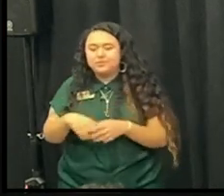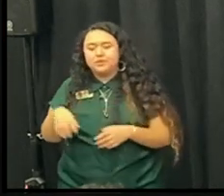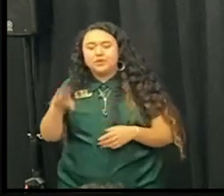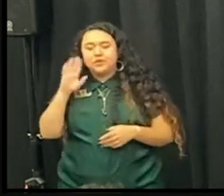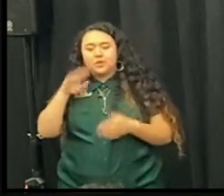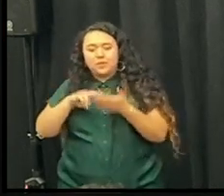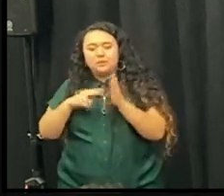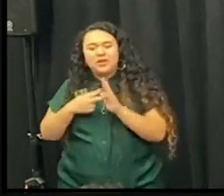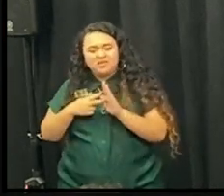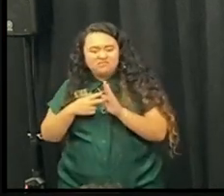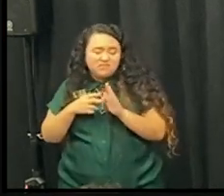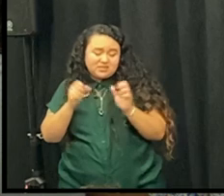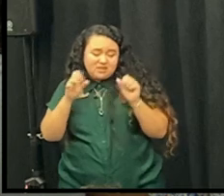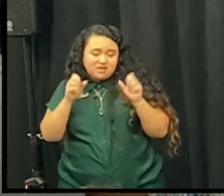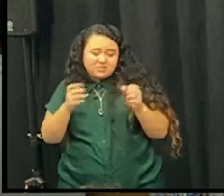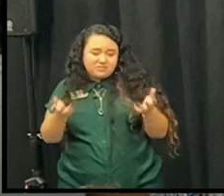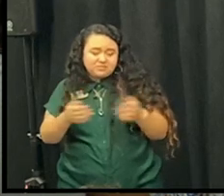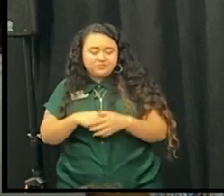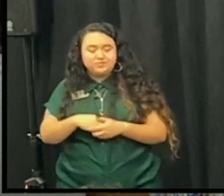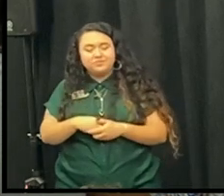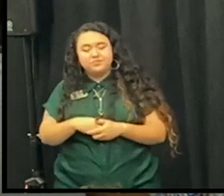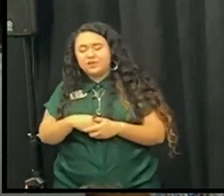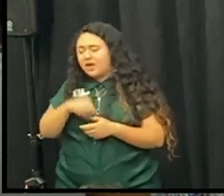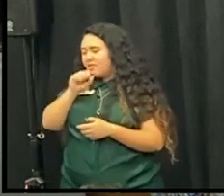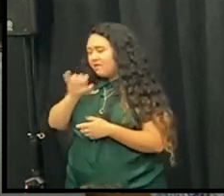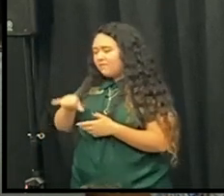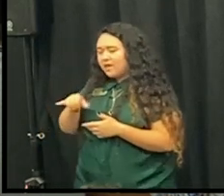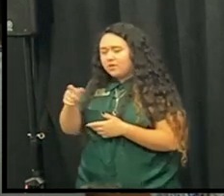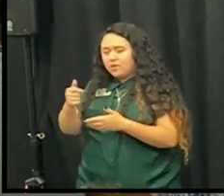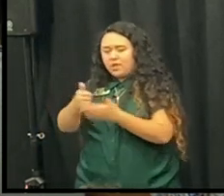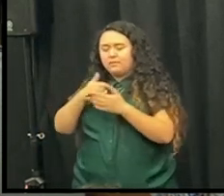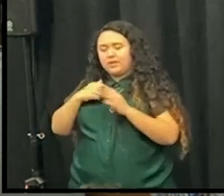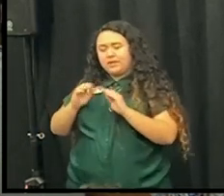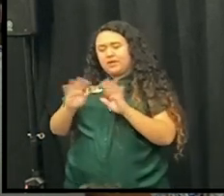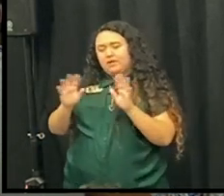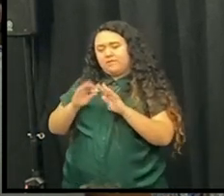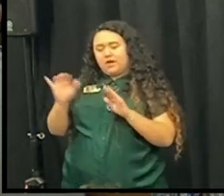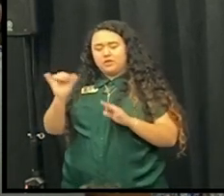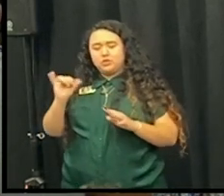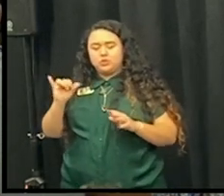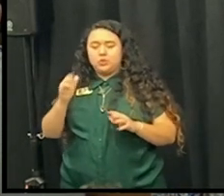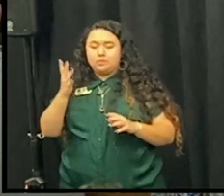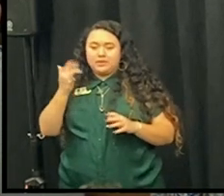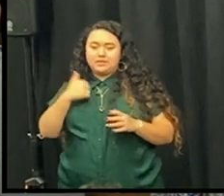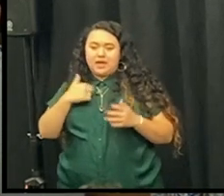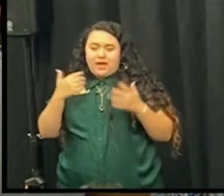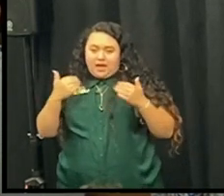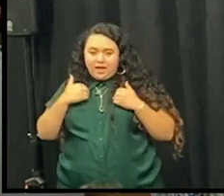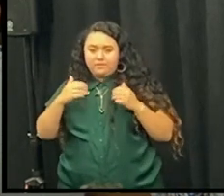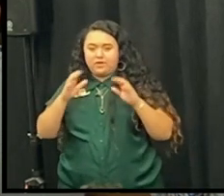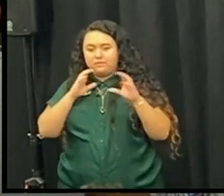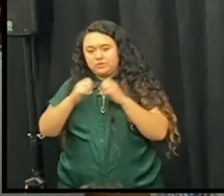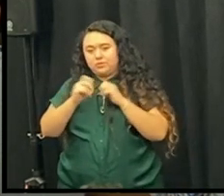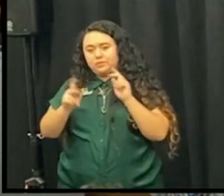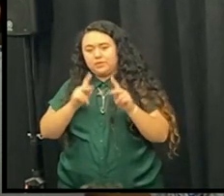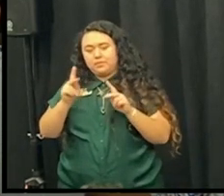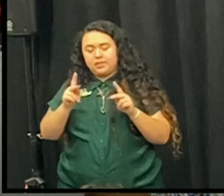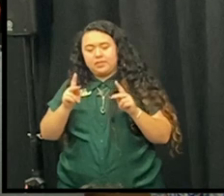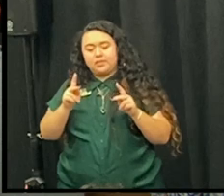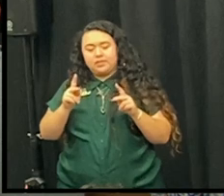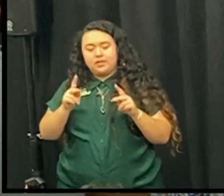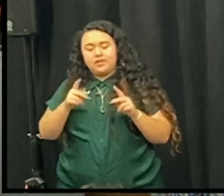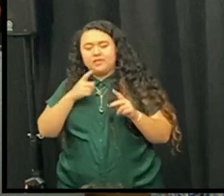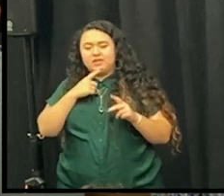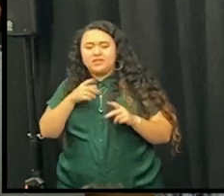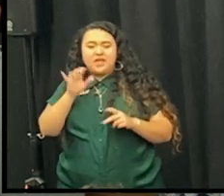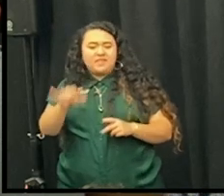think that's really awesome. No, I love that, and you've helped me clarify it, because I've had conversations with people, and they, you know, they insist